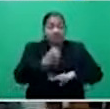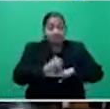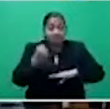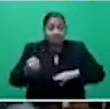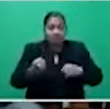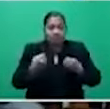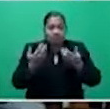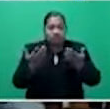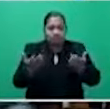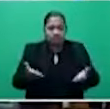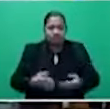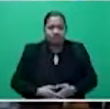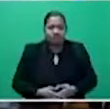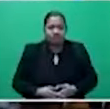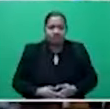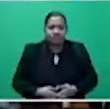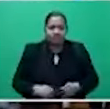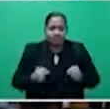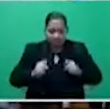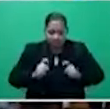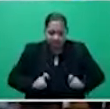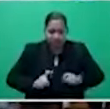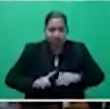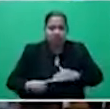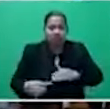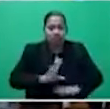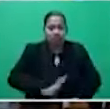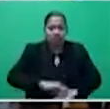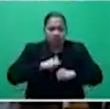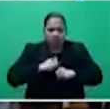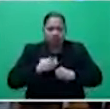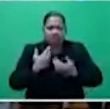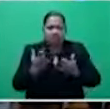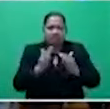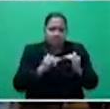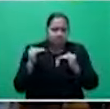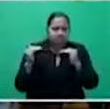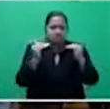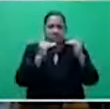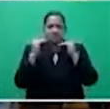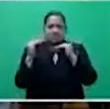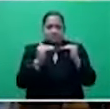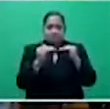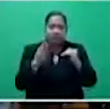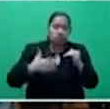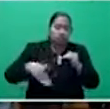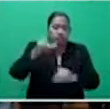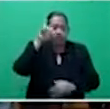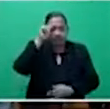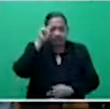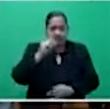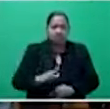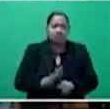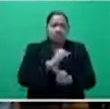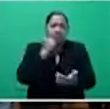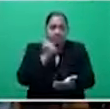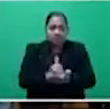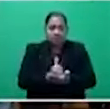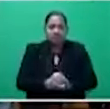provides stability, provides confidence, it gives justice to all Fijians, and it makes sure